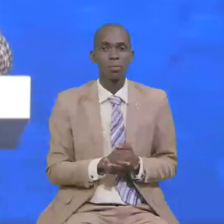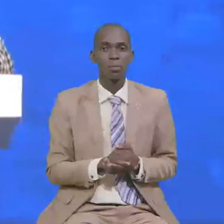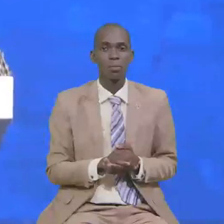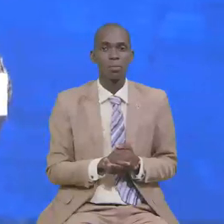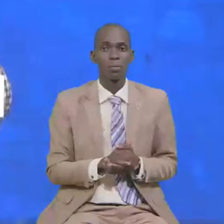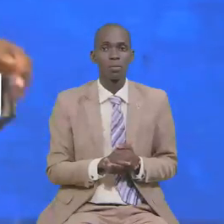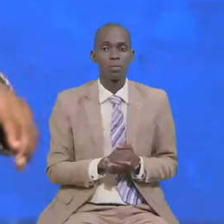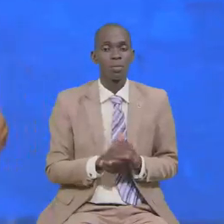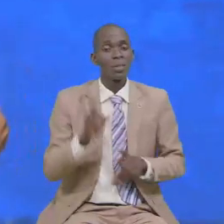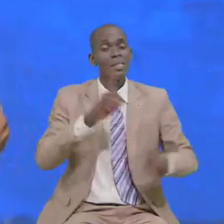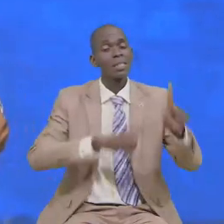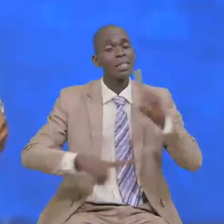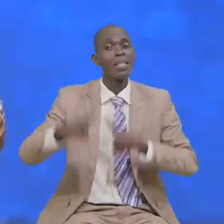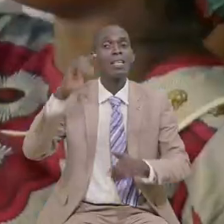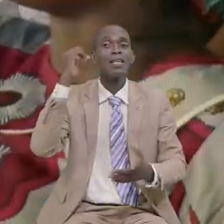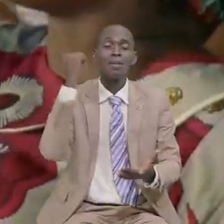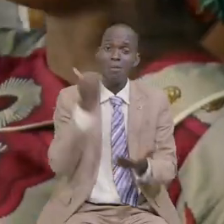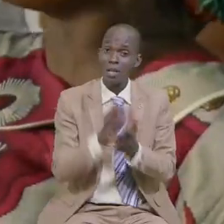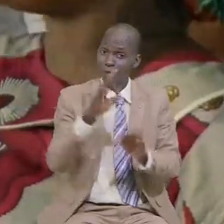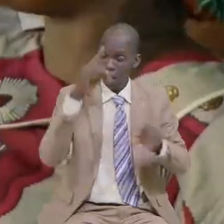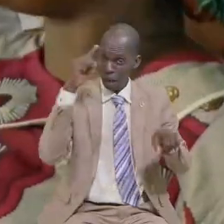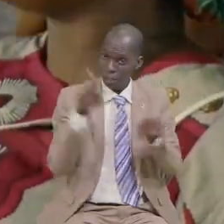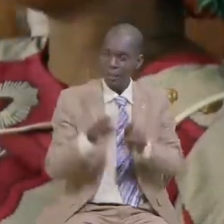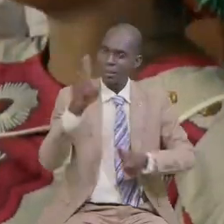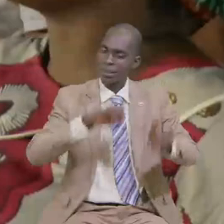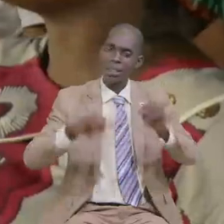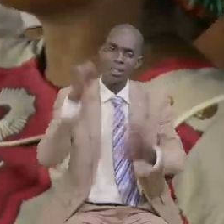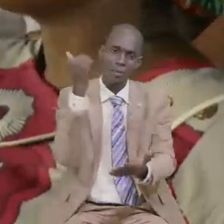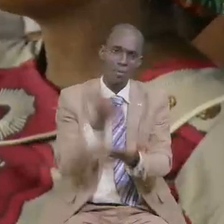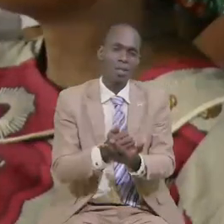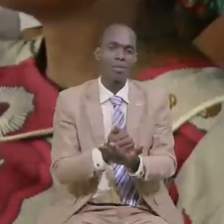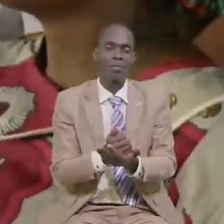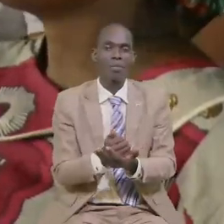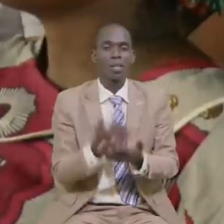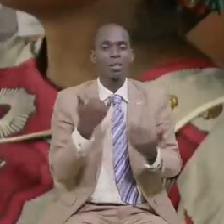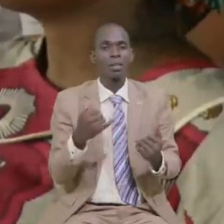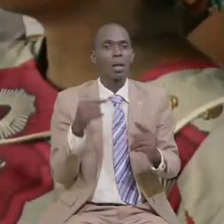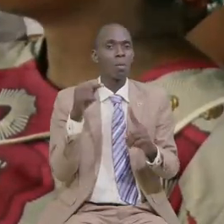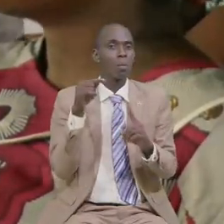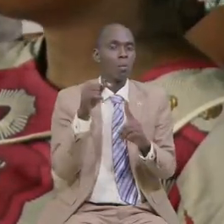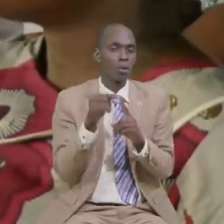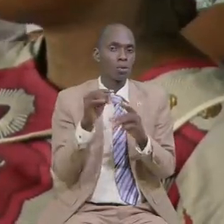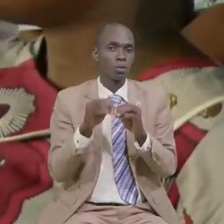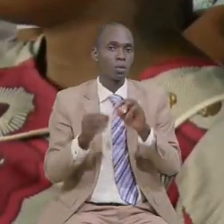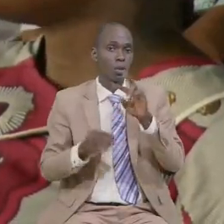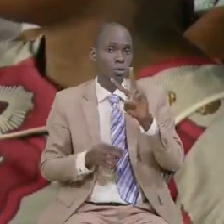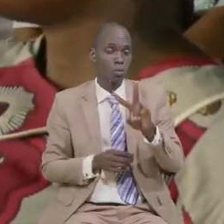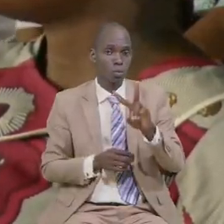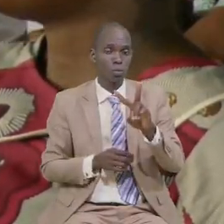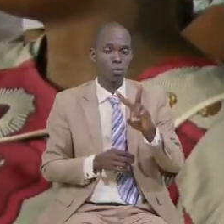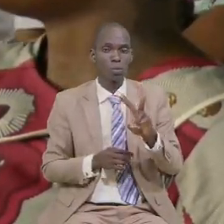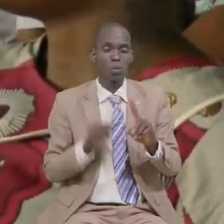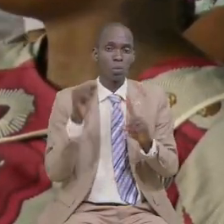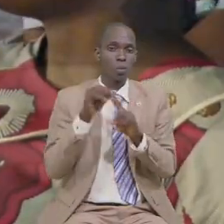Say amen if you accept that. I'm coming to number two now. Point number two,